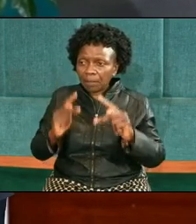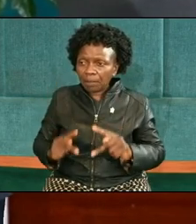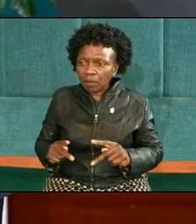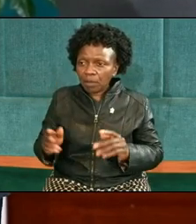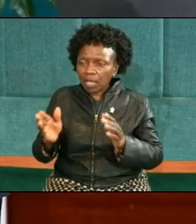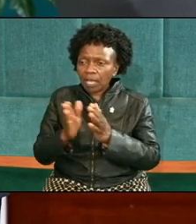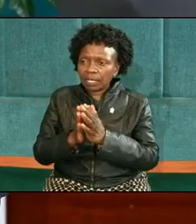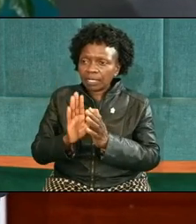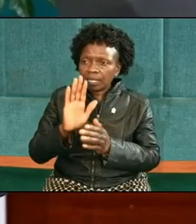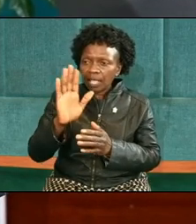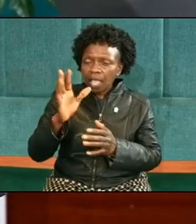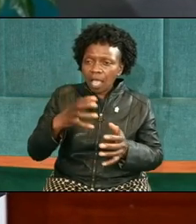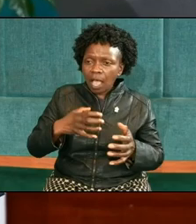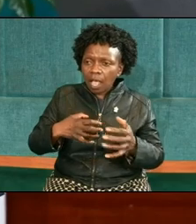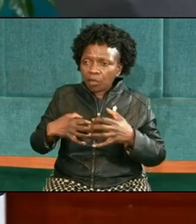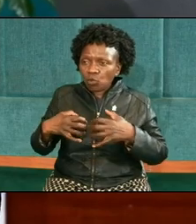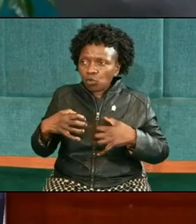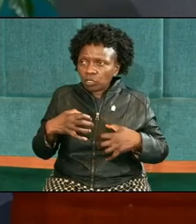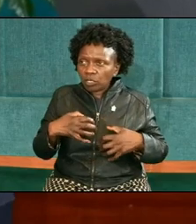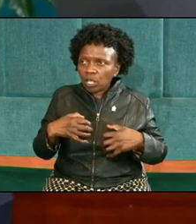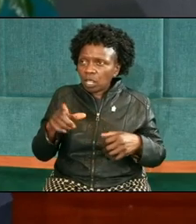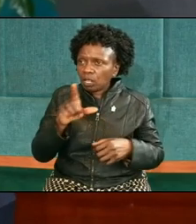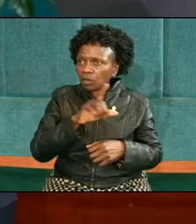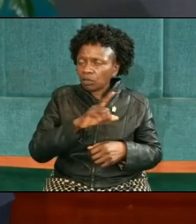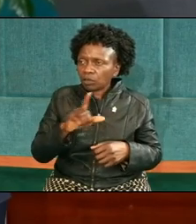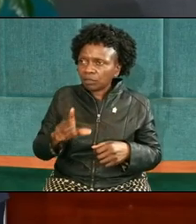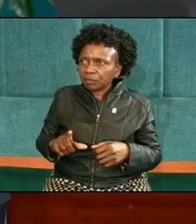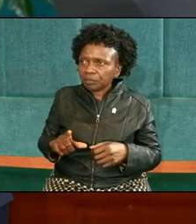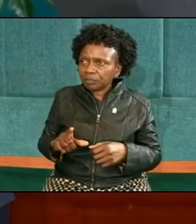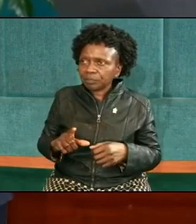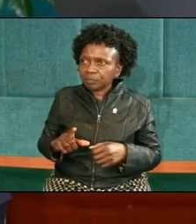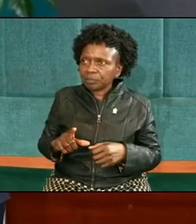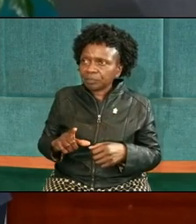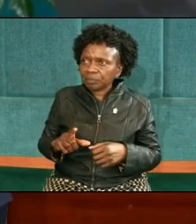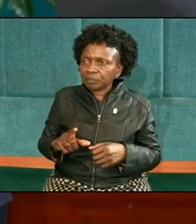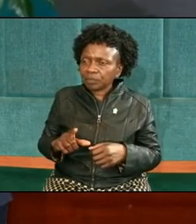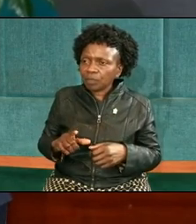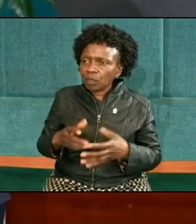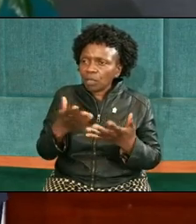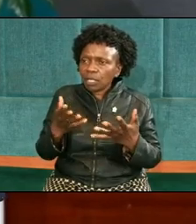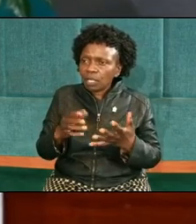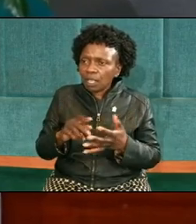their animals. Lord, you leave out a little piece in the middle.